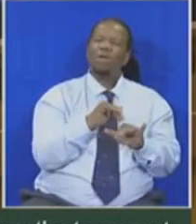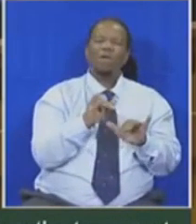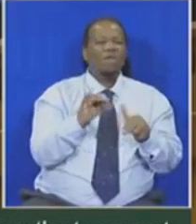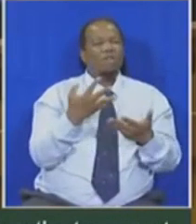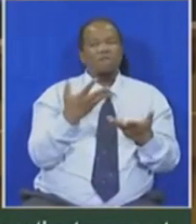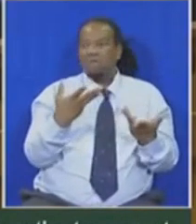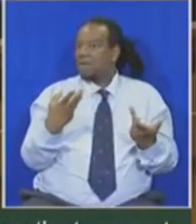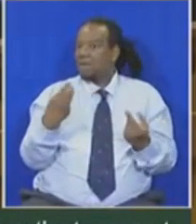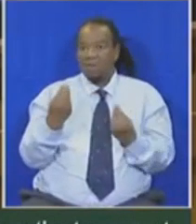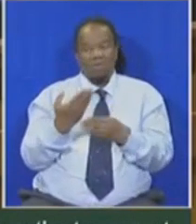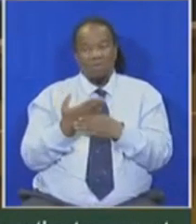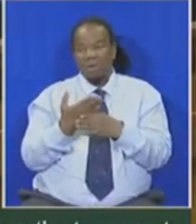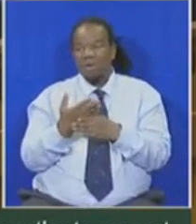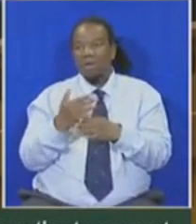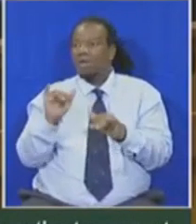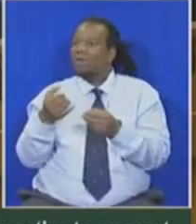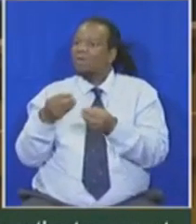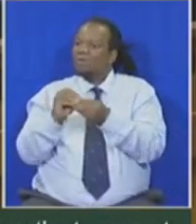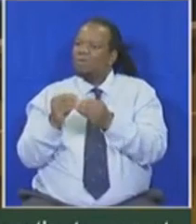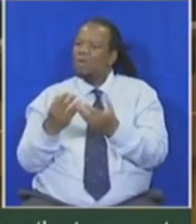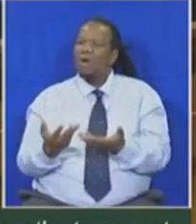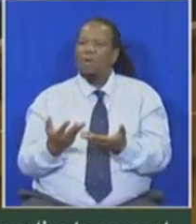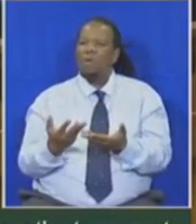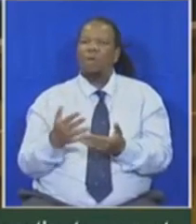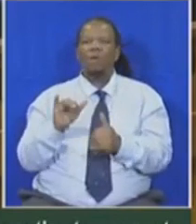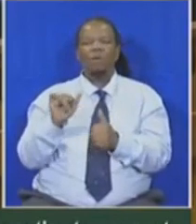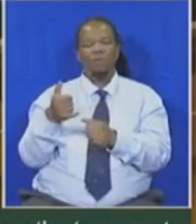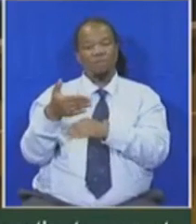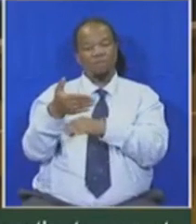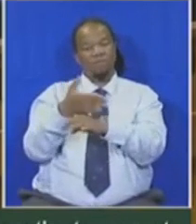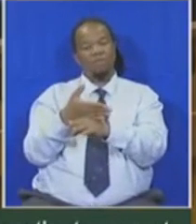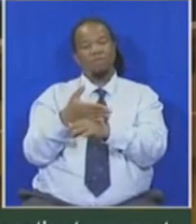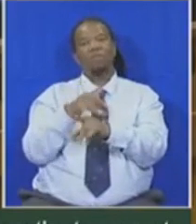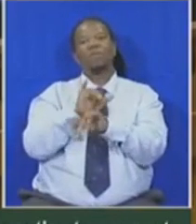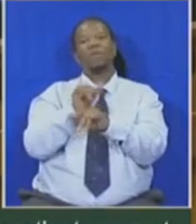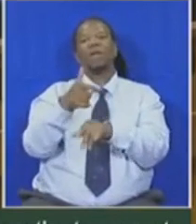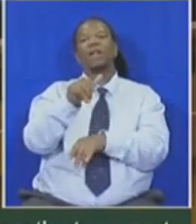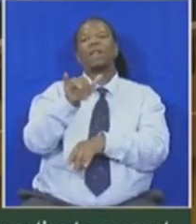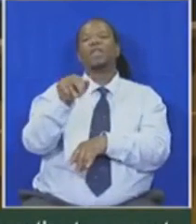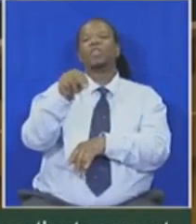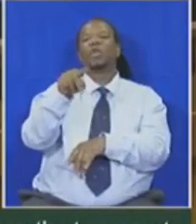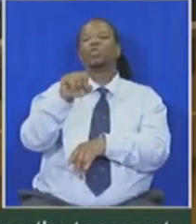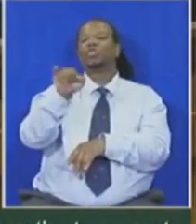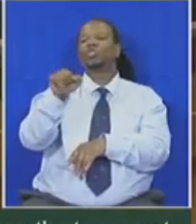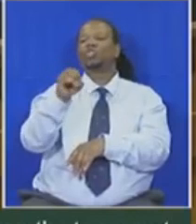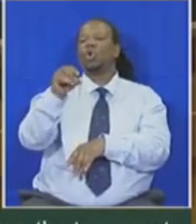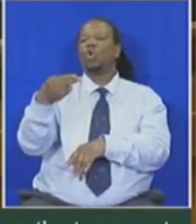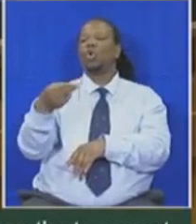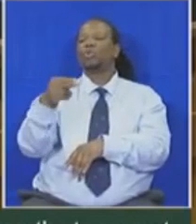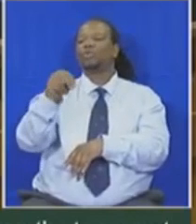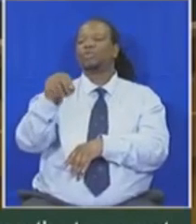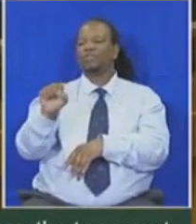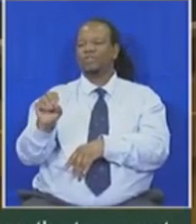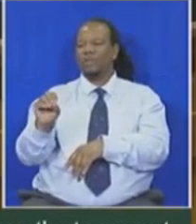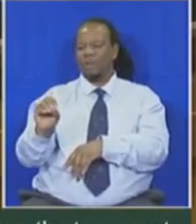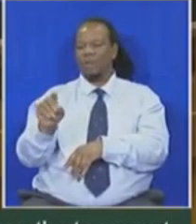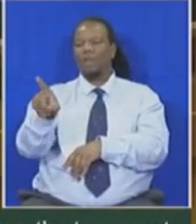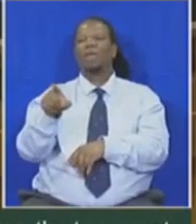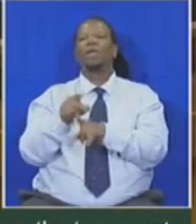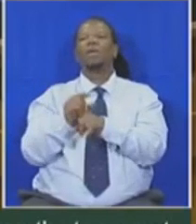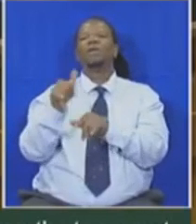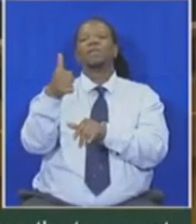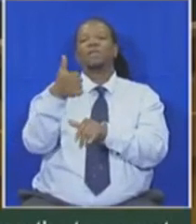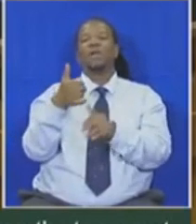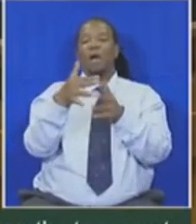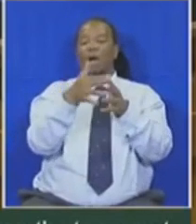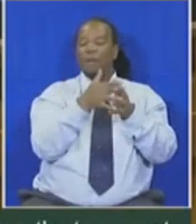the situation. The former United States President Lyndon Johnson, who used the United States Congress and Senate to pass the